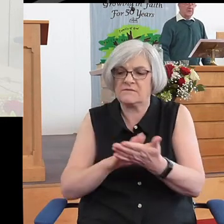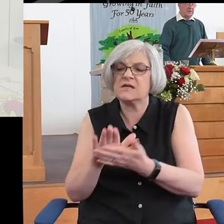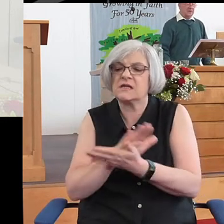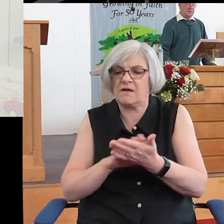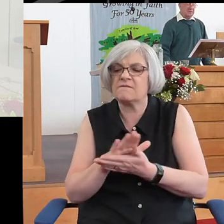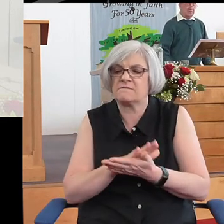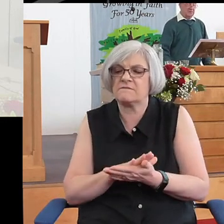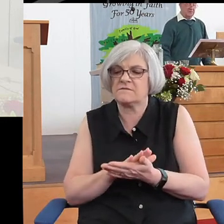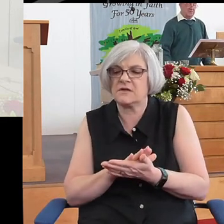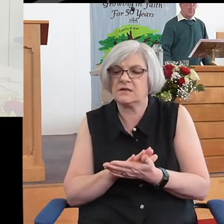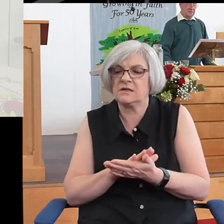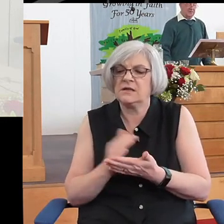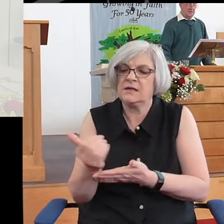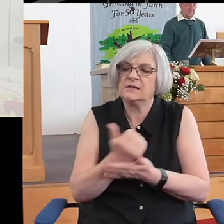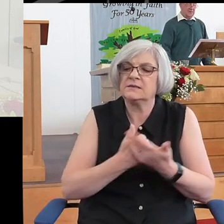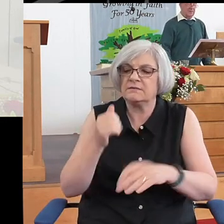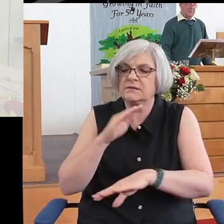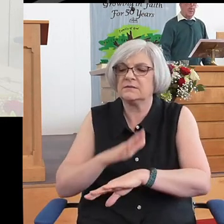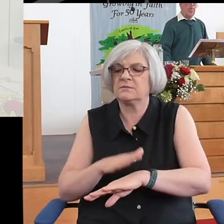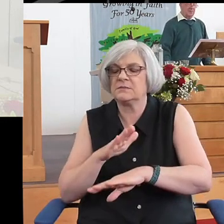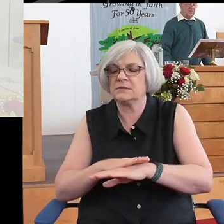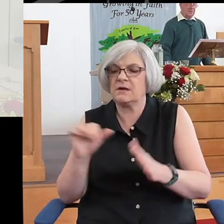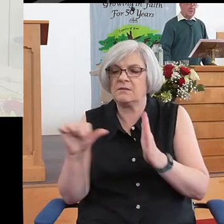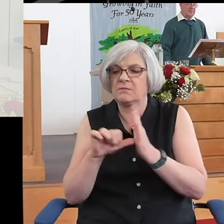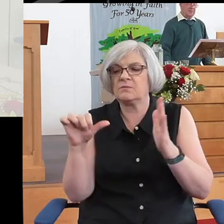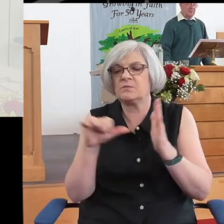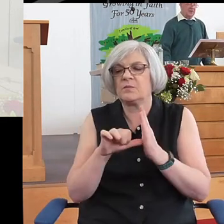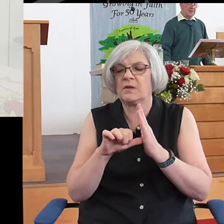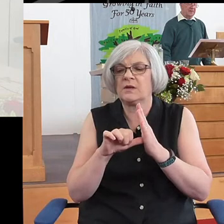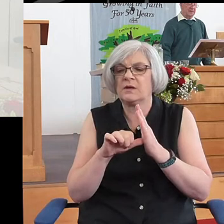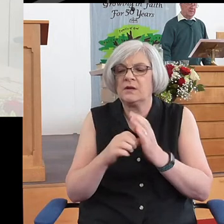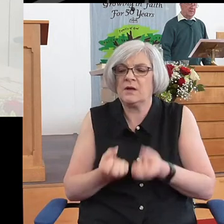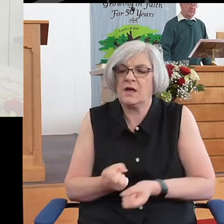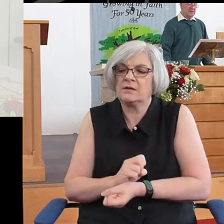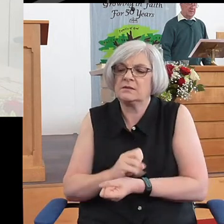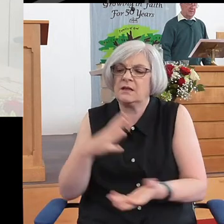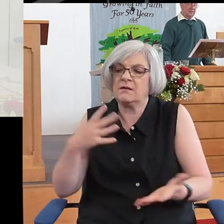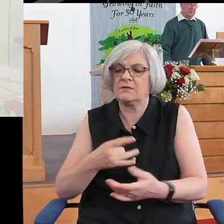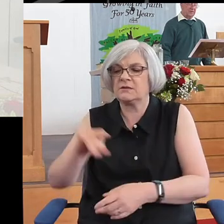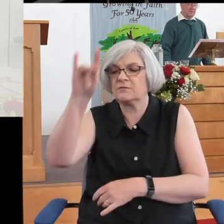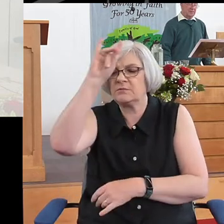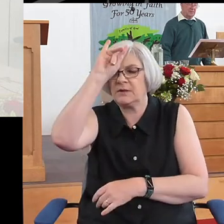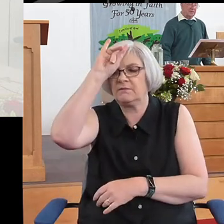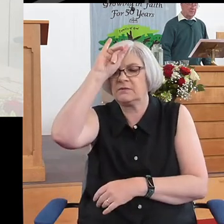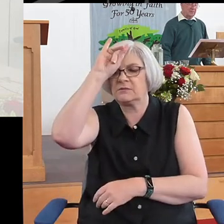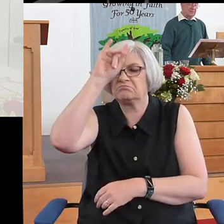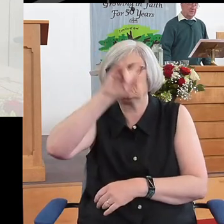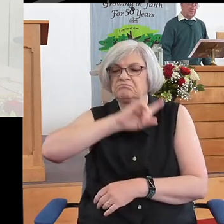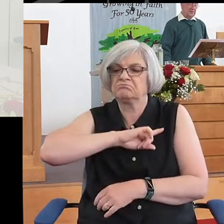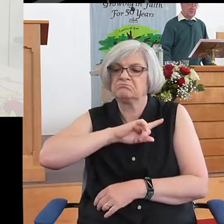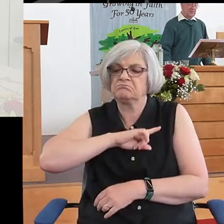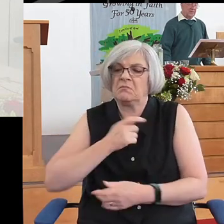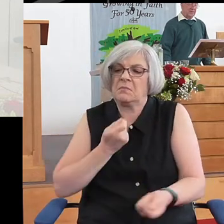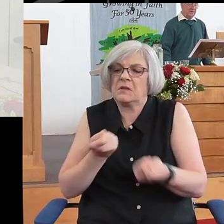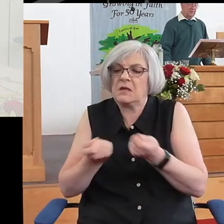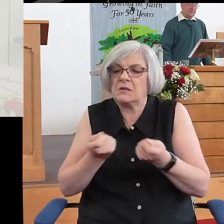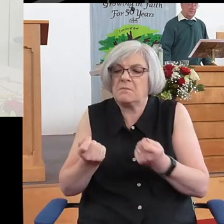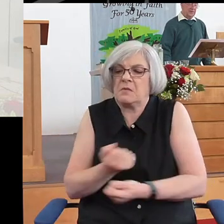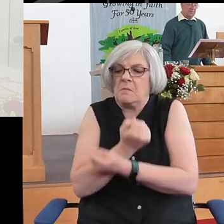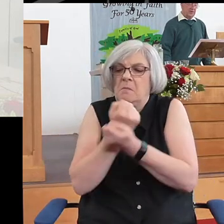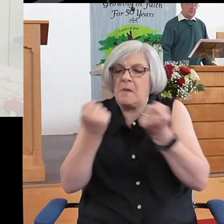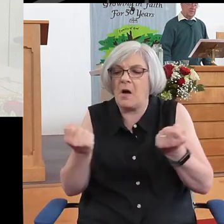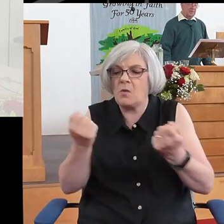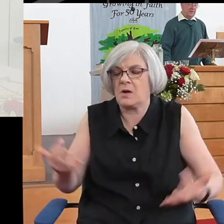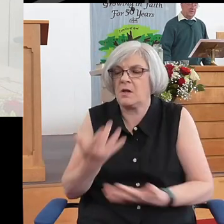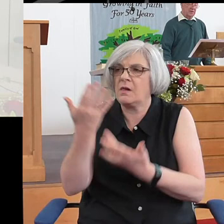sin against us. Save us from the time of trial and deliver us from evil. For the kingdom,